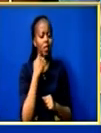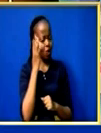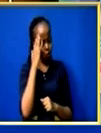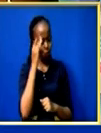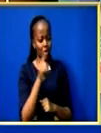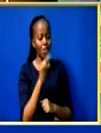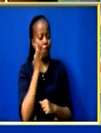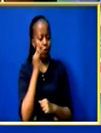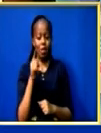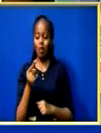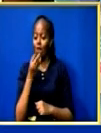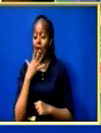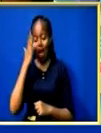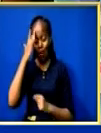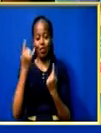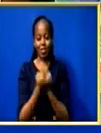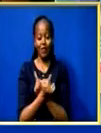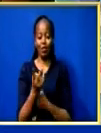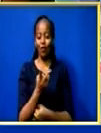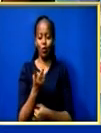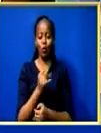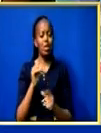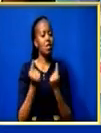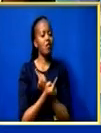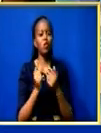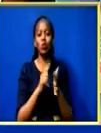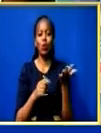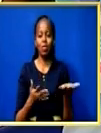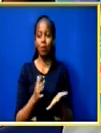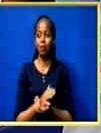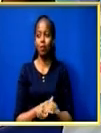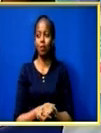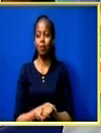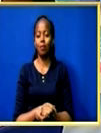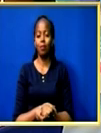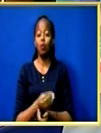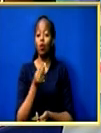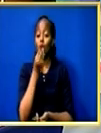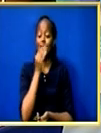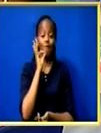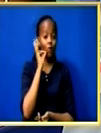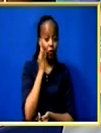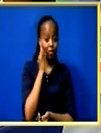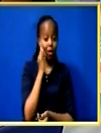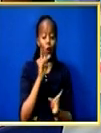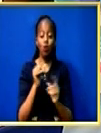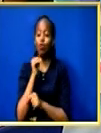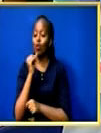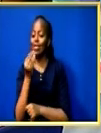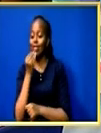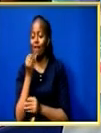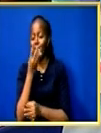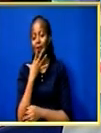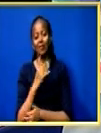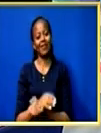flower? Yes, I know the difference between a fruit and a flower. What is the difference between a fruit and a flower, my dear? We eat fruits, but we do not eat flowers.